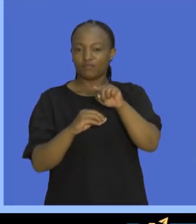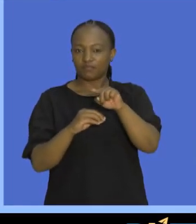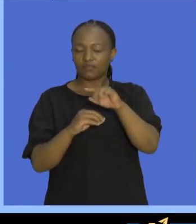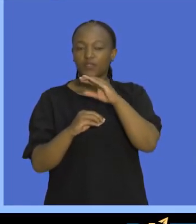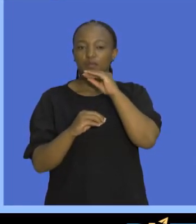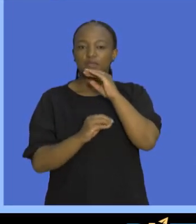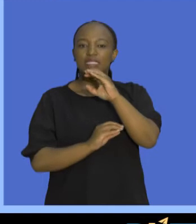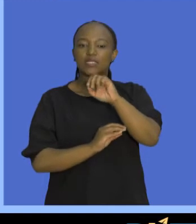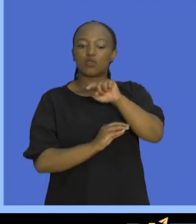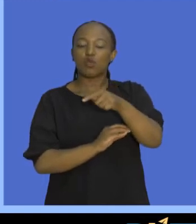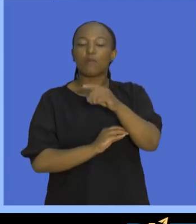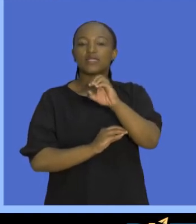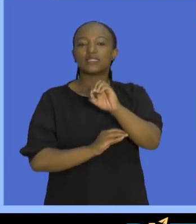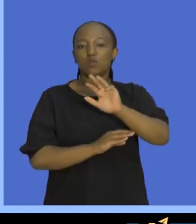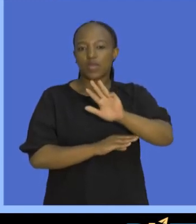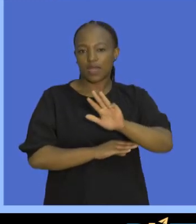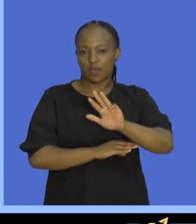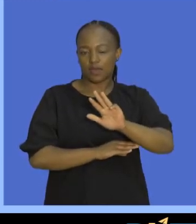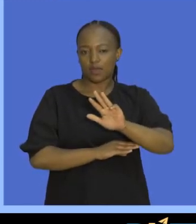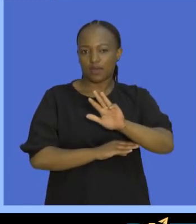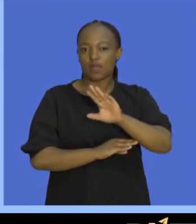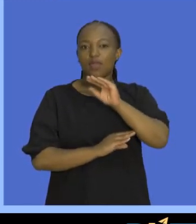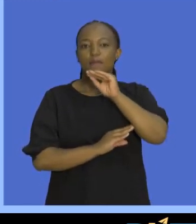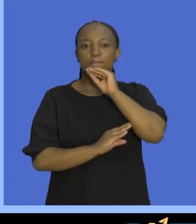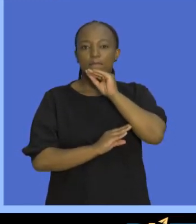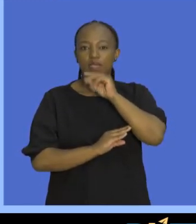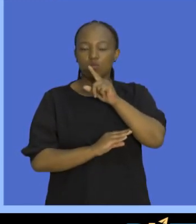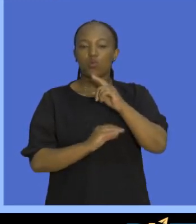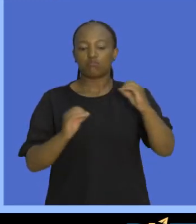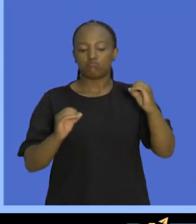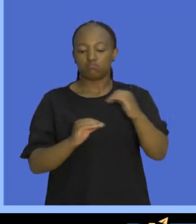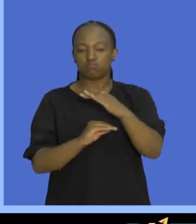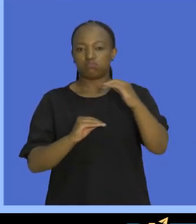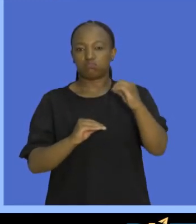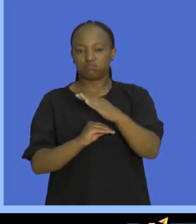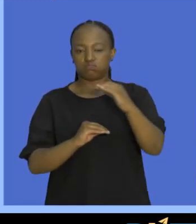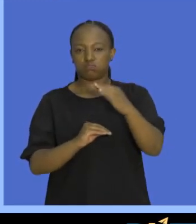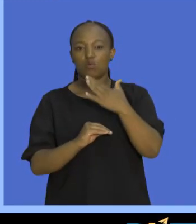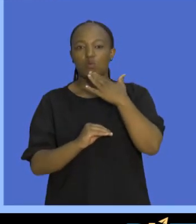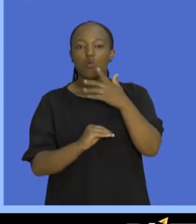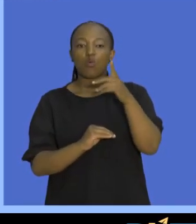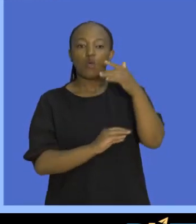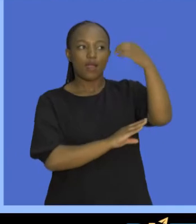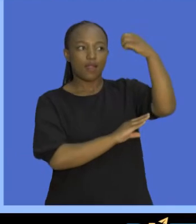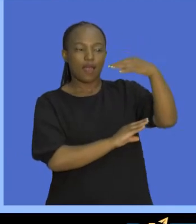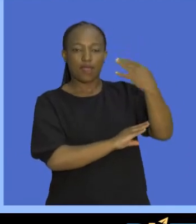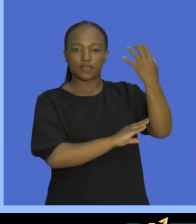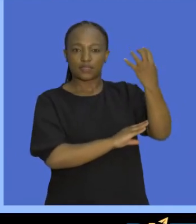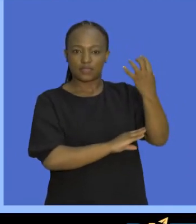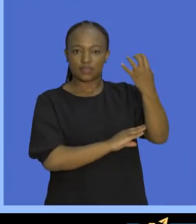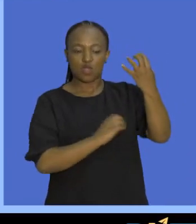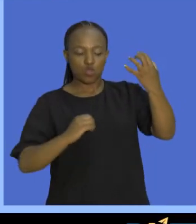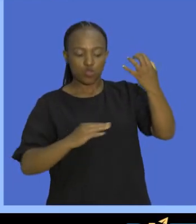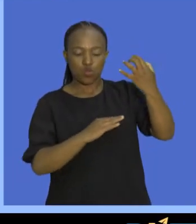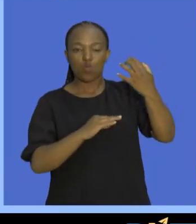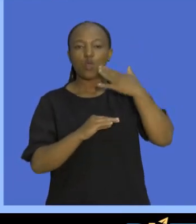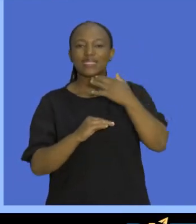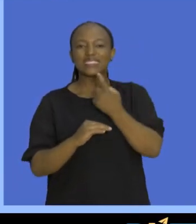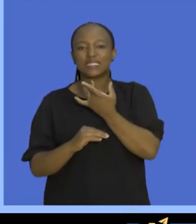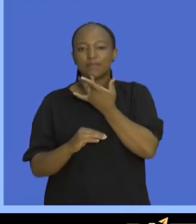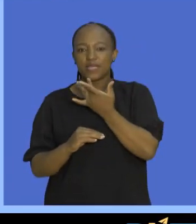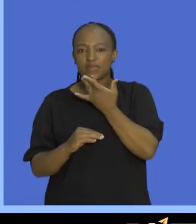bulb, is actually 0.9. It means 0.9 coulombs of charge pass through the light bulb, pass through the battery,